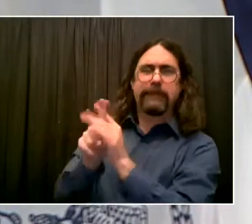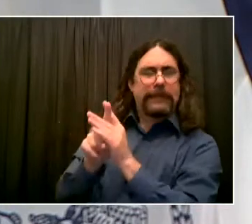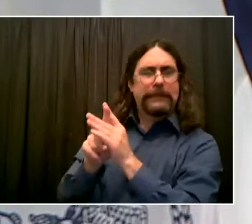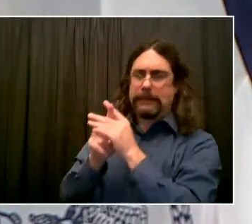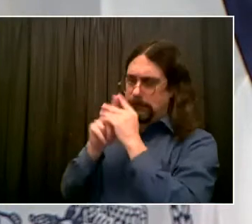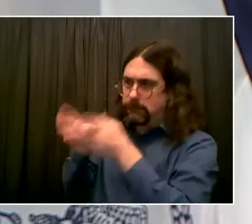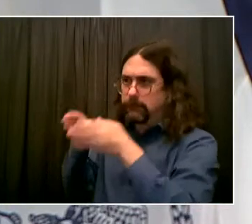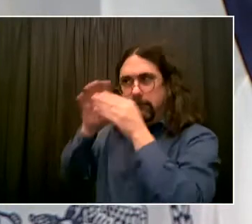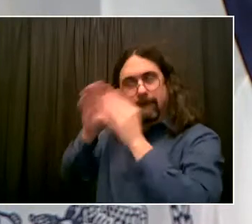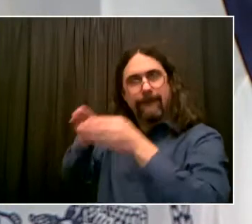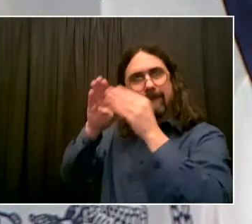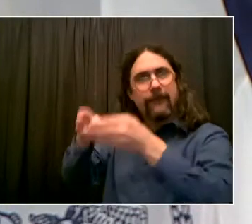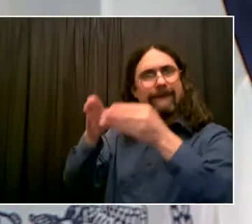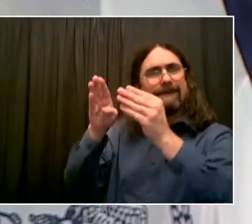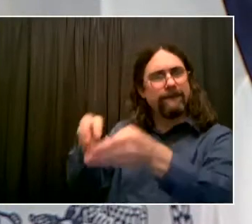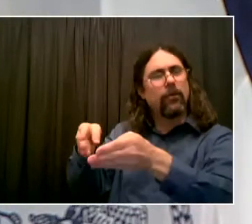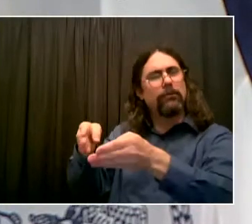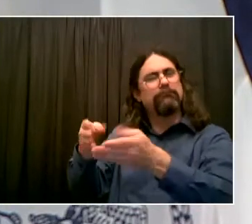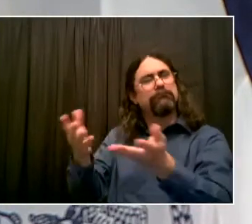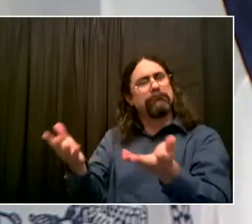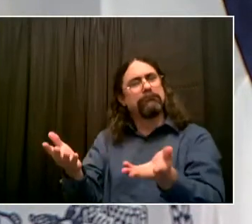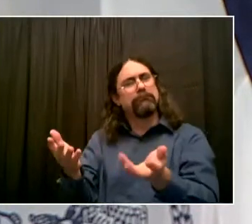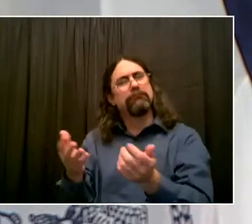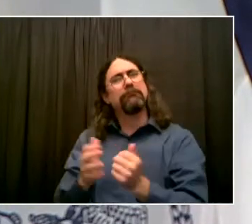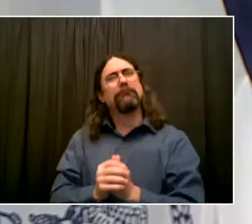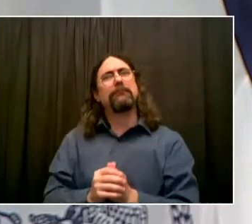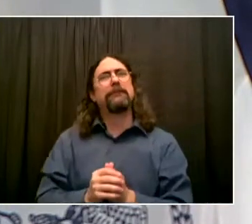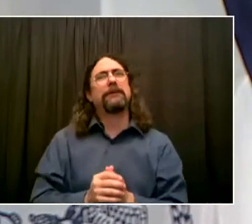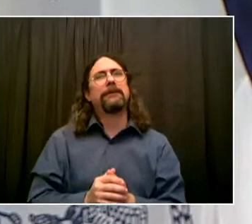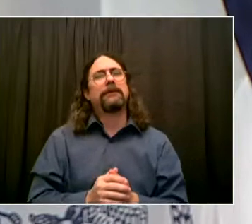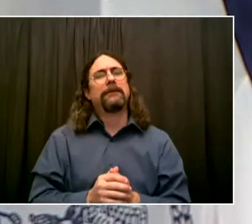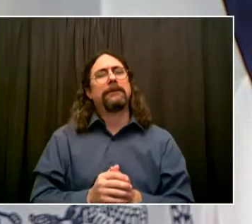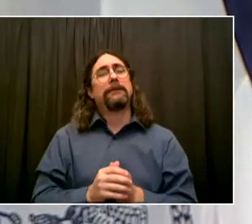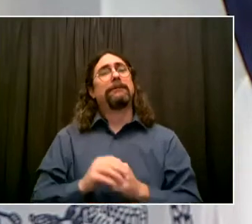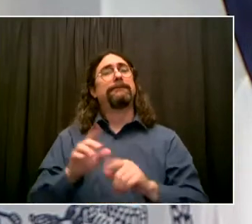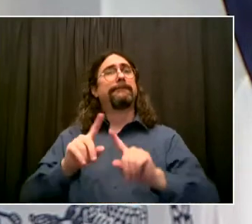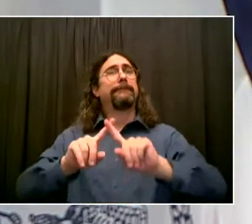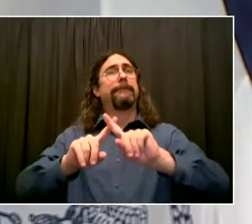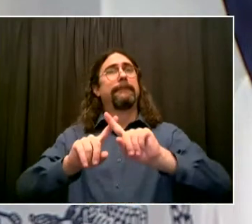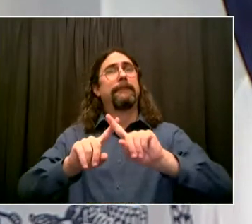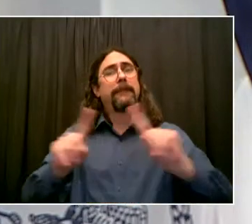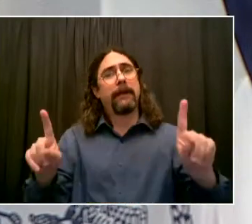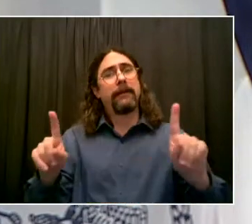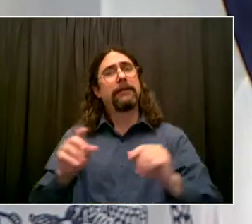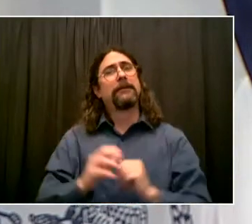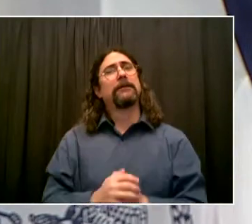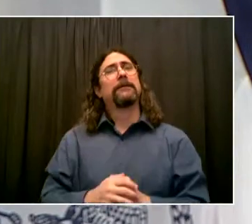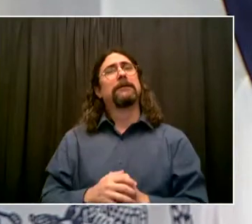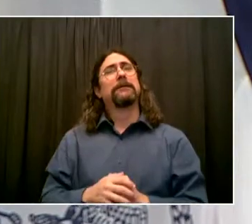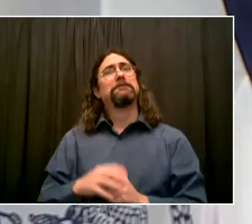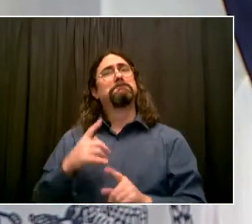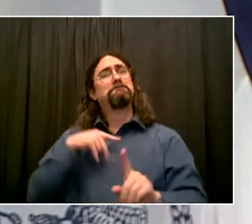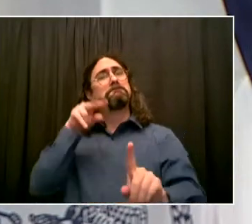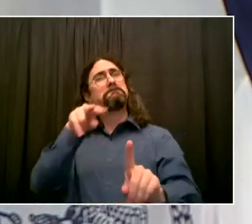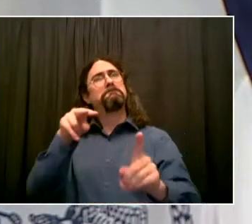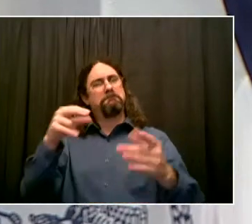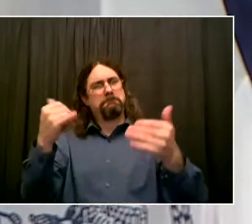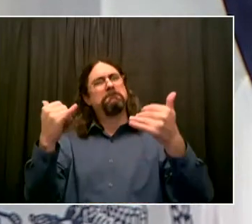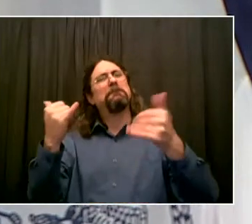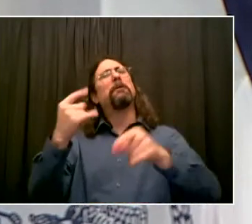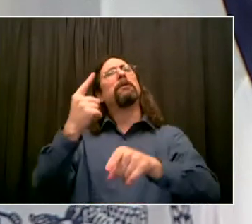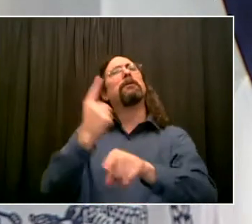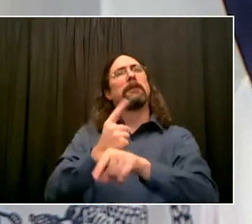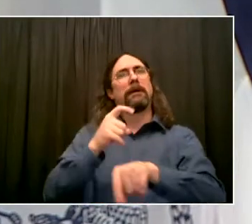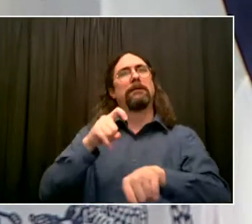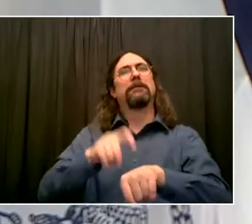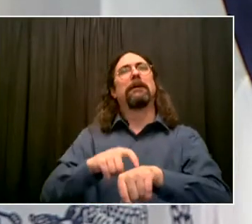timing works, because what I'm seeing all over the city is people have not been paying attention to this election yet, but this is the